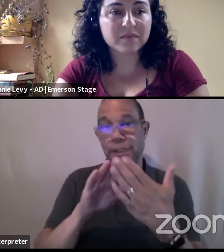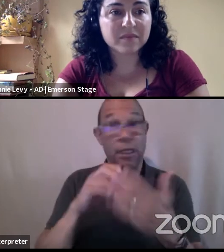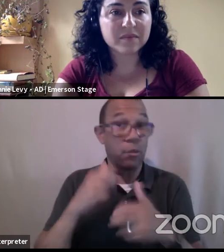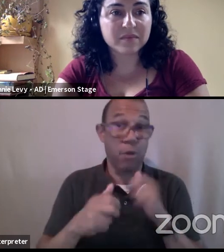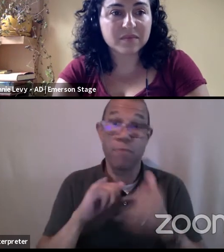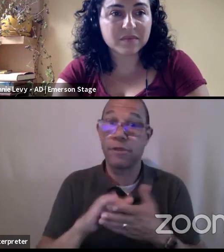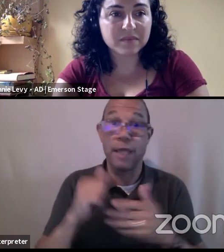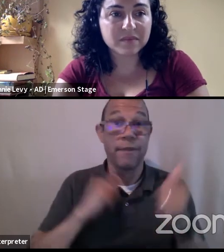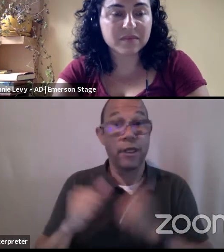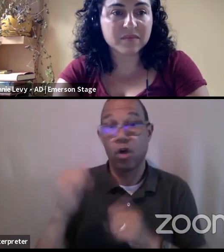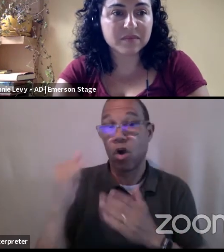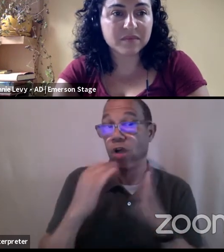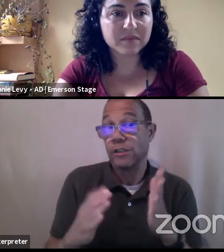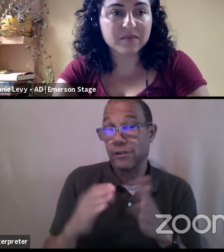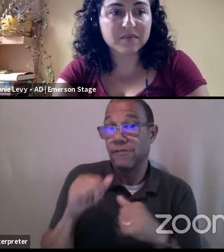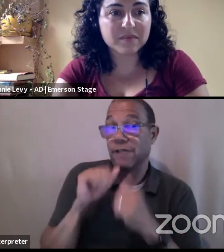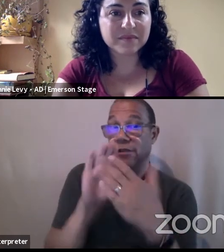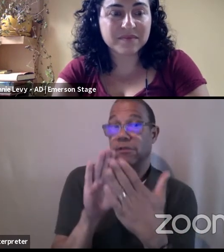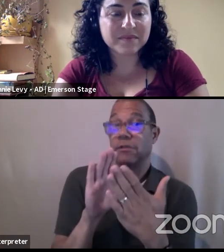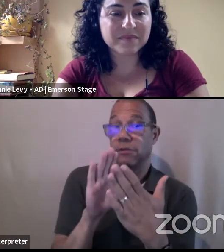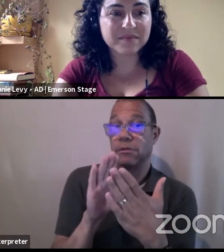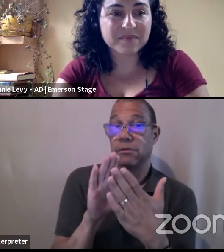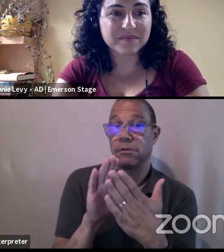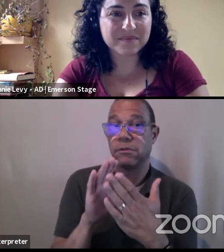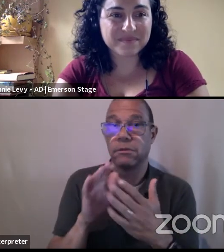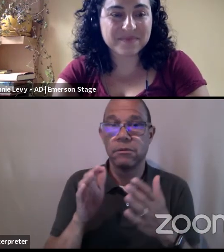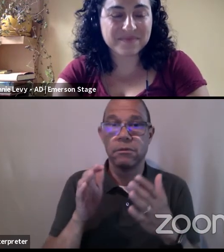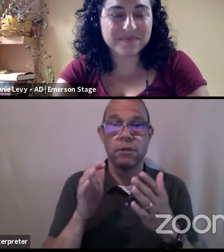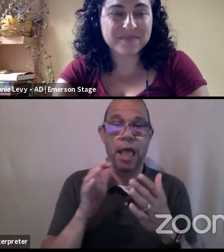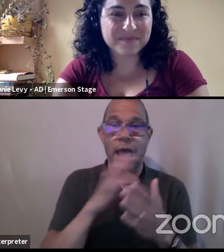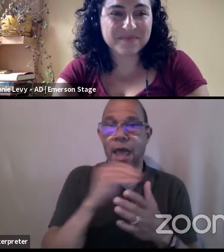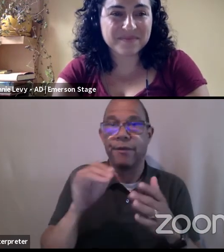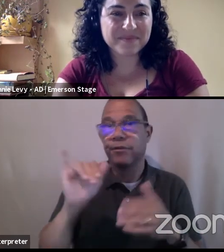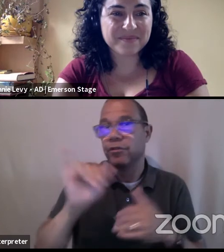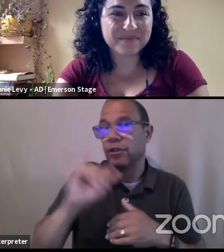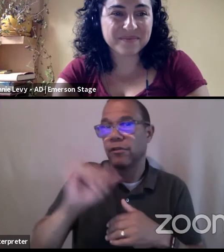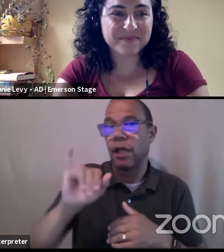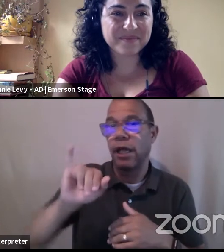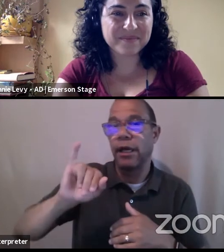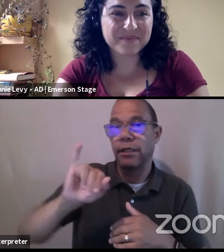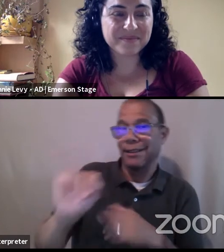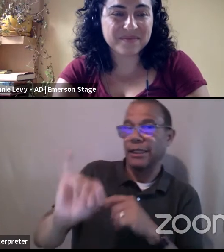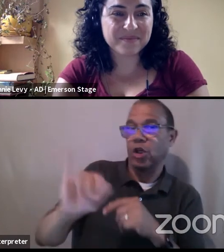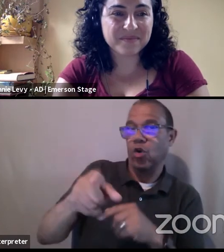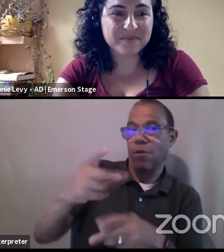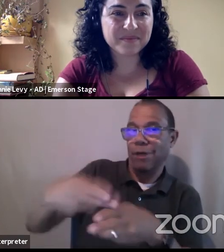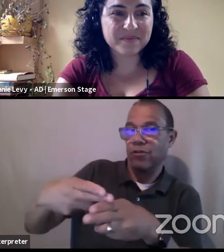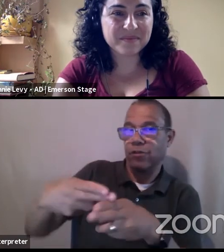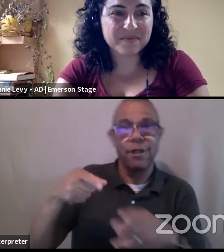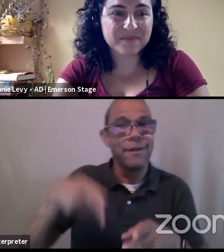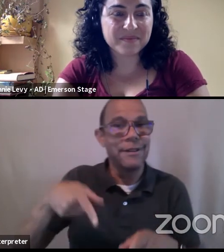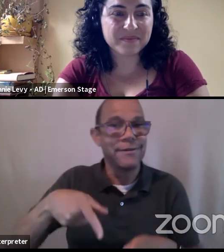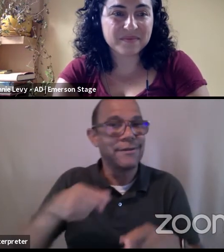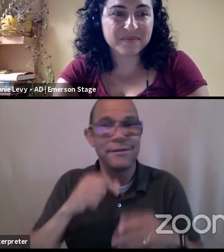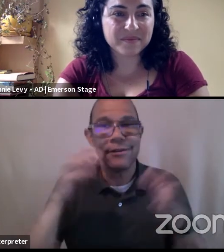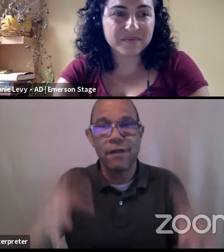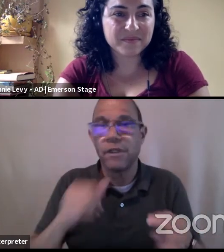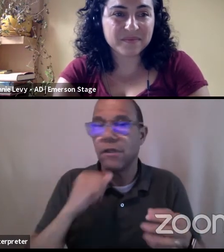So this is definitely, as Igor has said, this is definitely not a